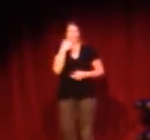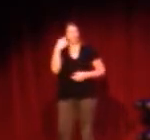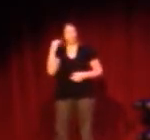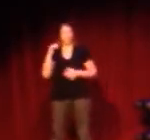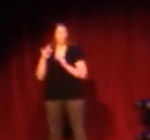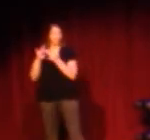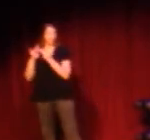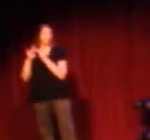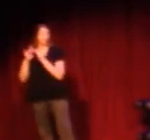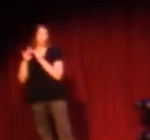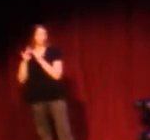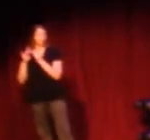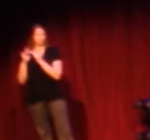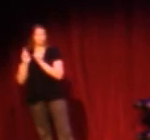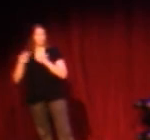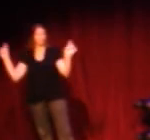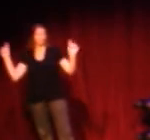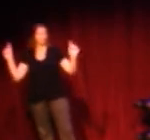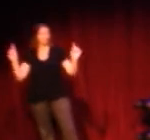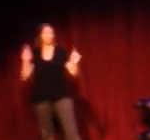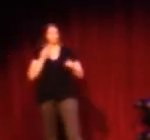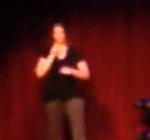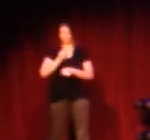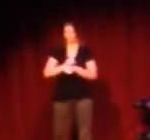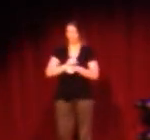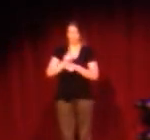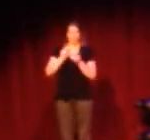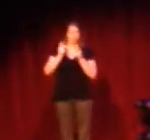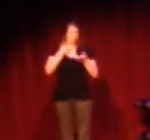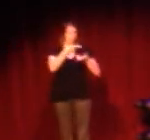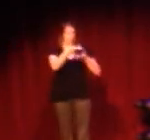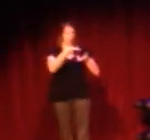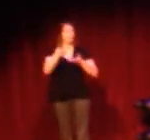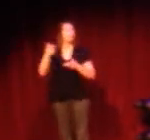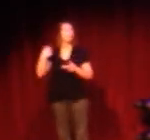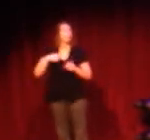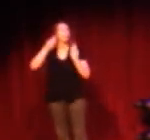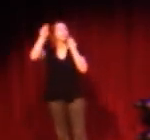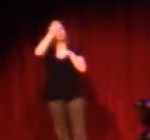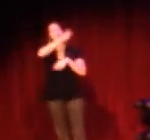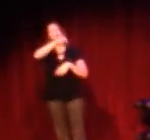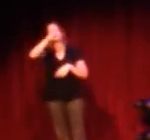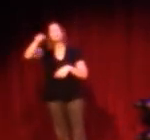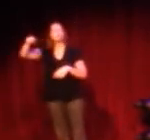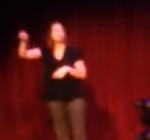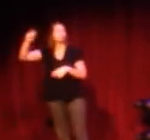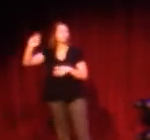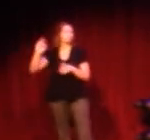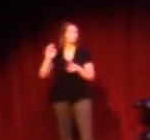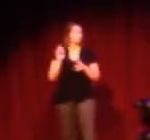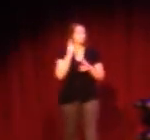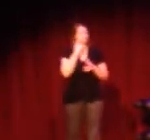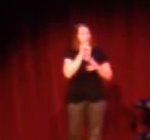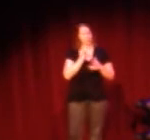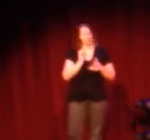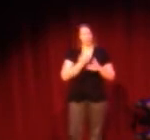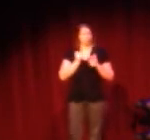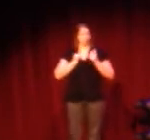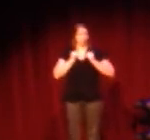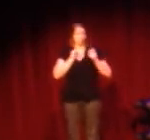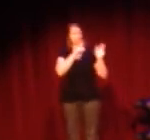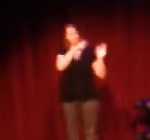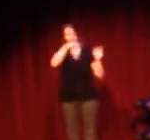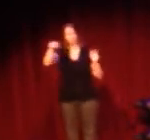at all. Something I've got to learn from performing all the places we've got to perform is the value of human connection